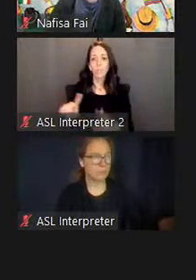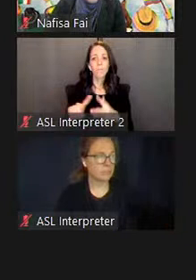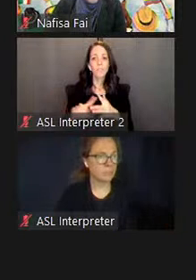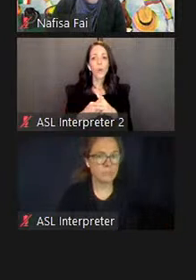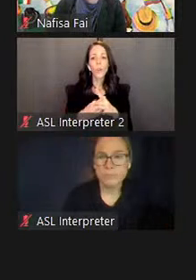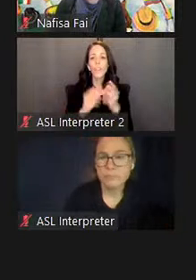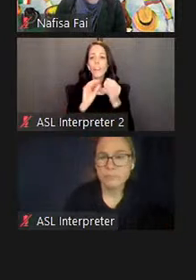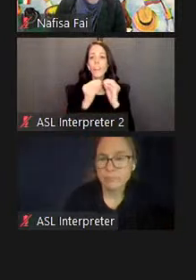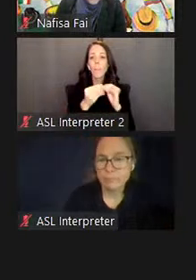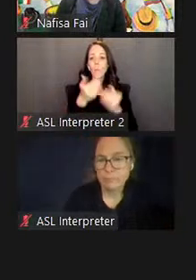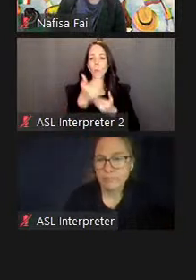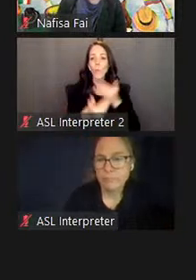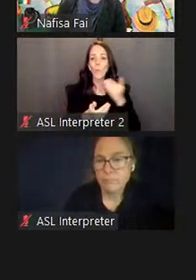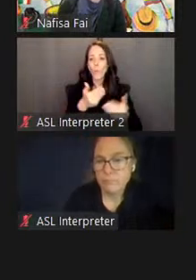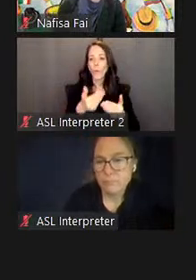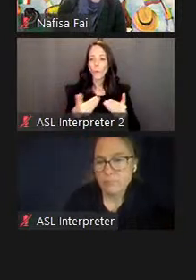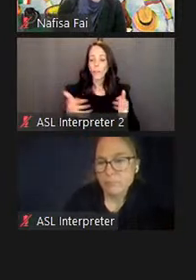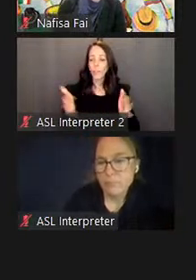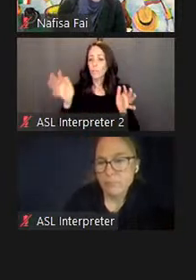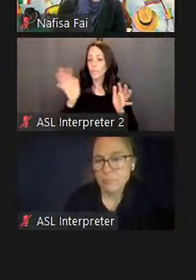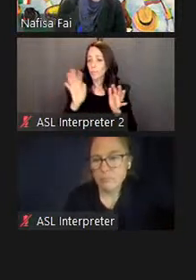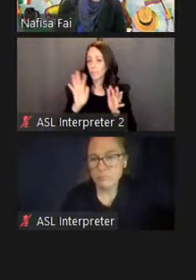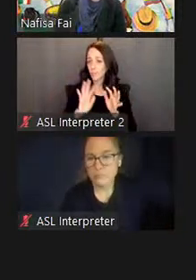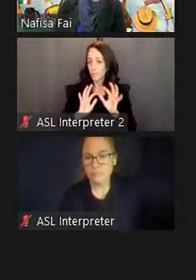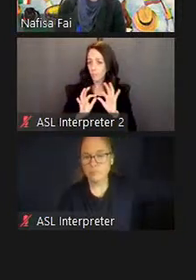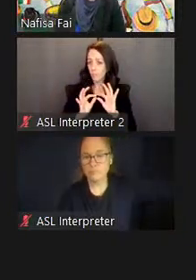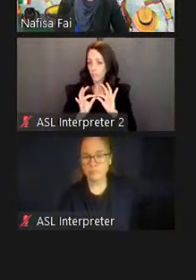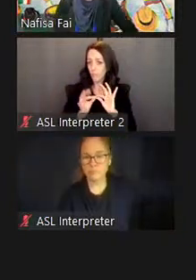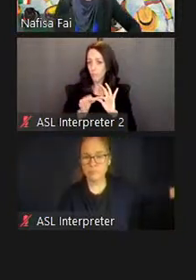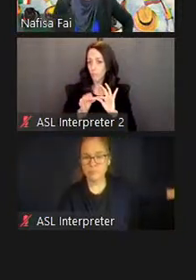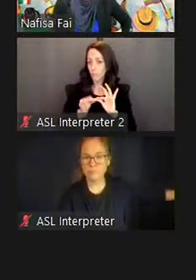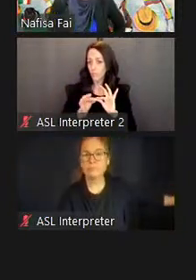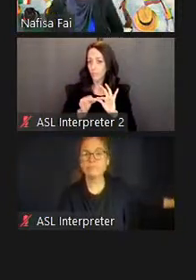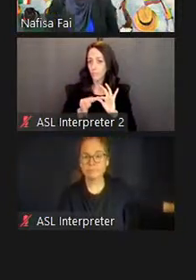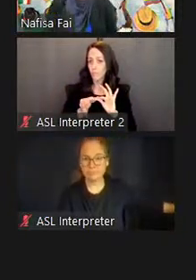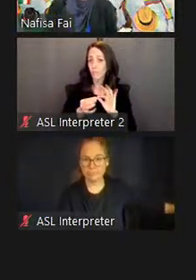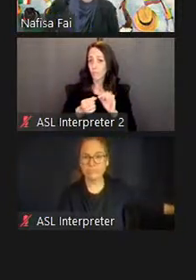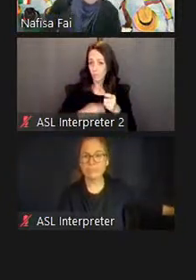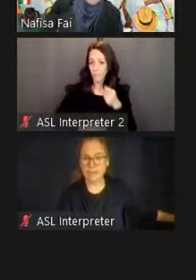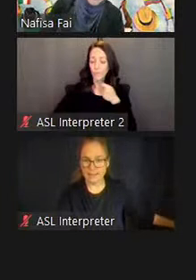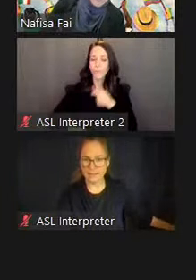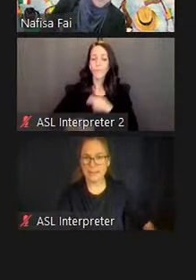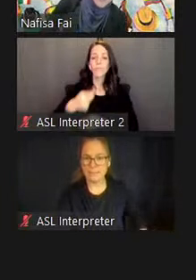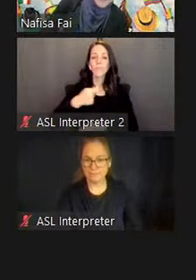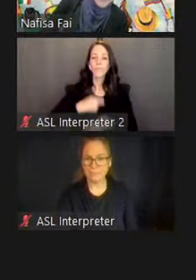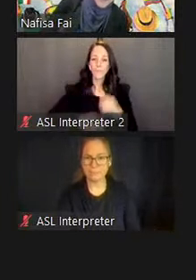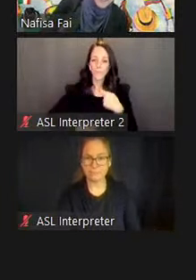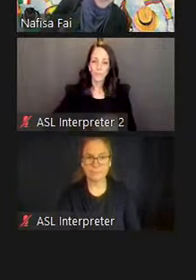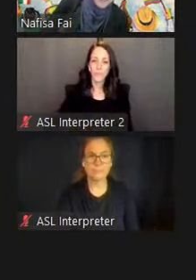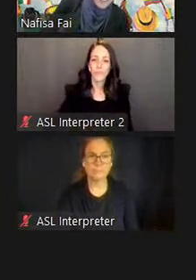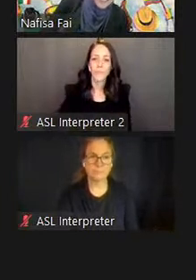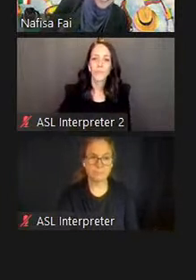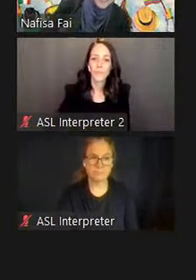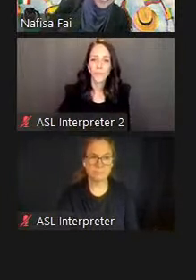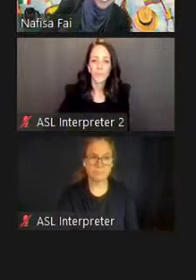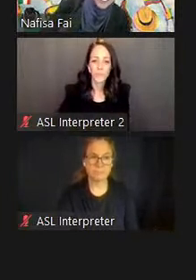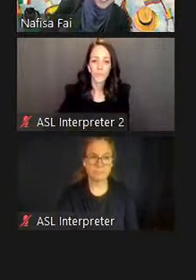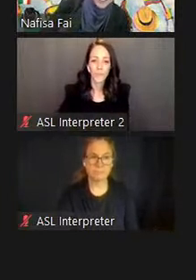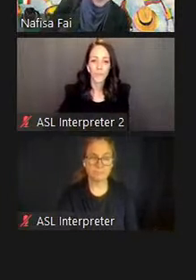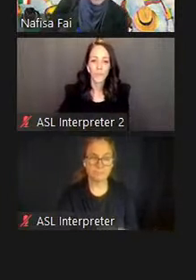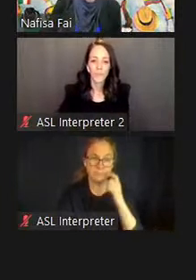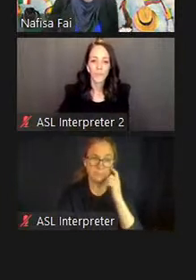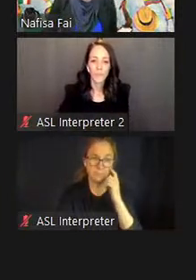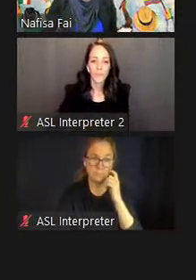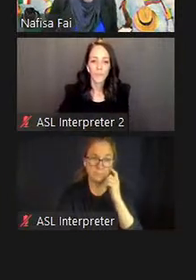numerical order. So if we could have Commissioner Fye go first, and we'll just go down the line, and each of you take a few